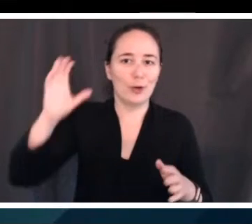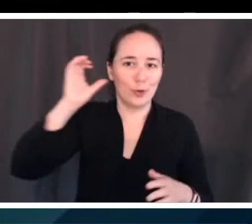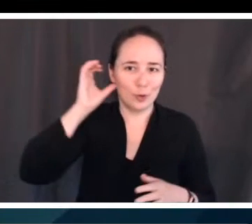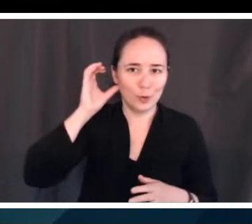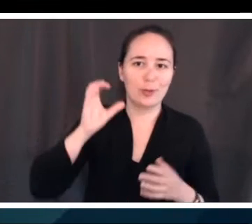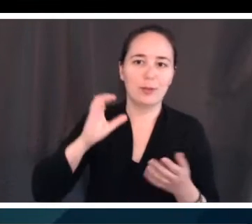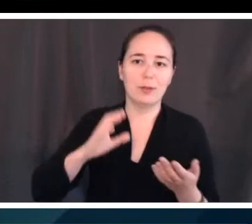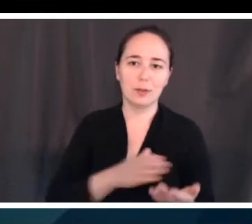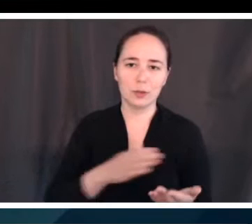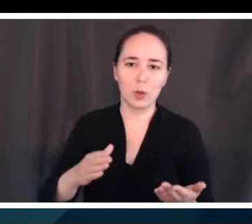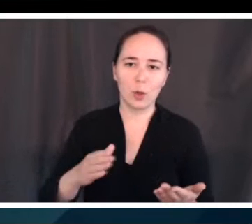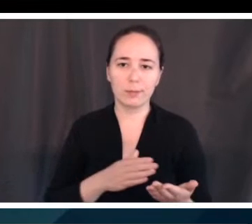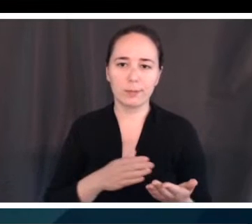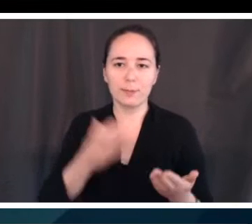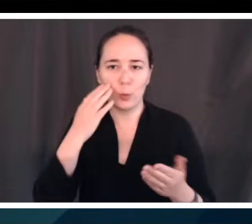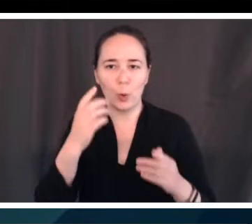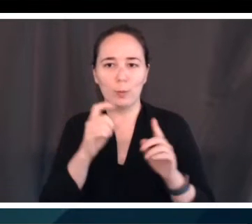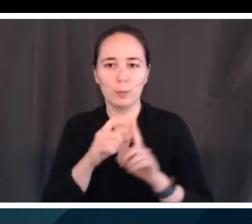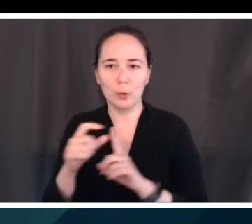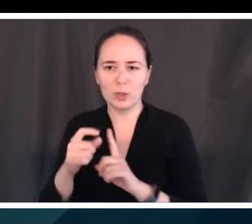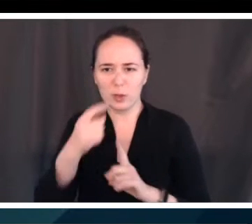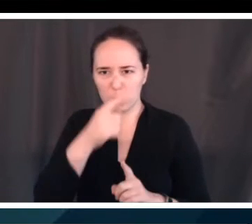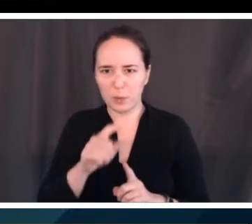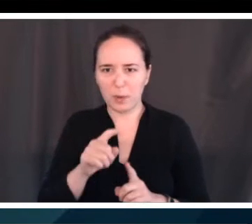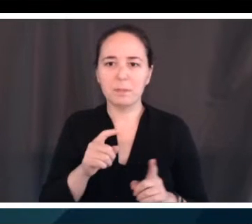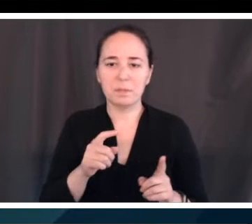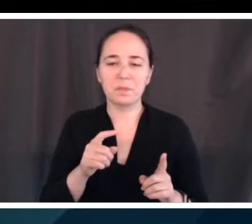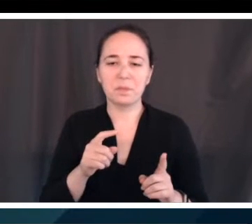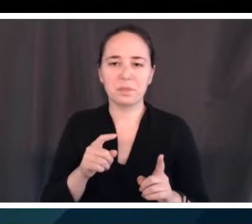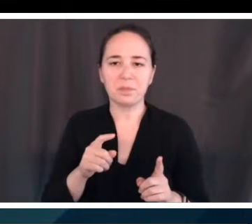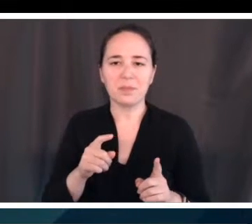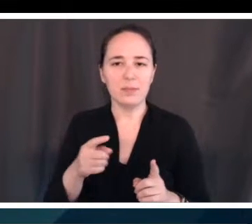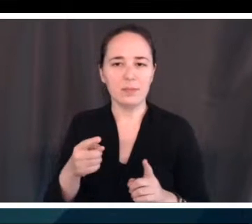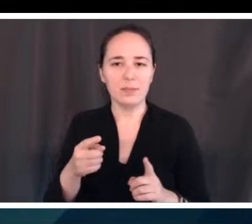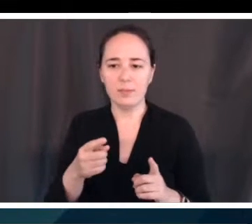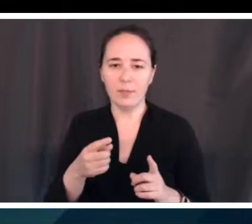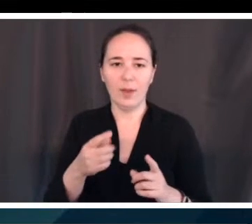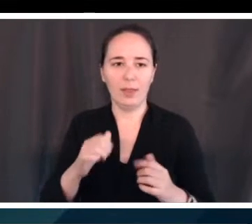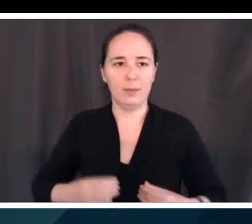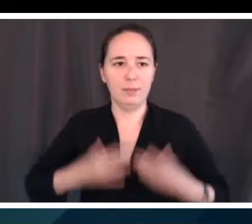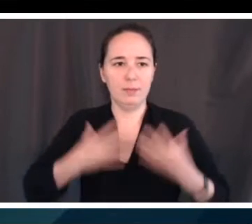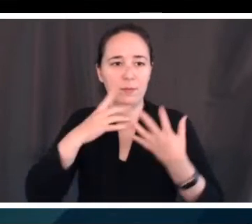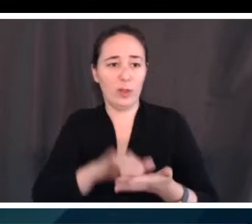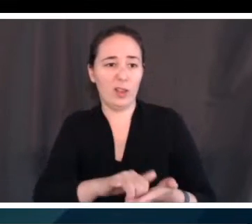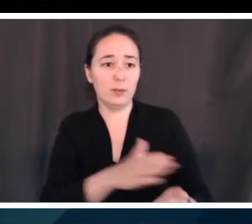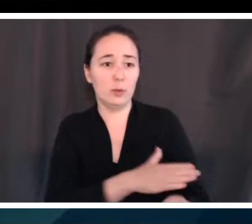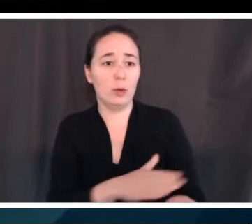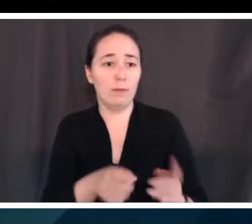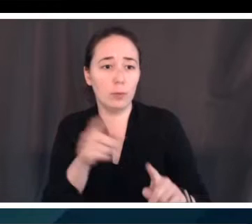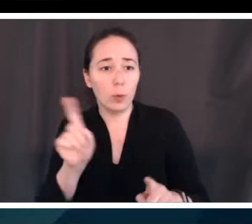lyrics, can you just tell us a little bit more about like where that song comes from for you and what it means to you?